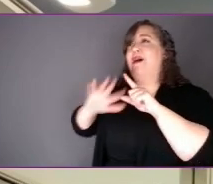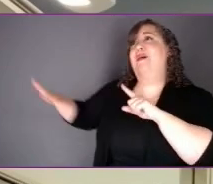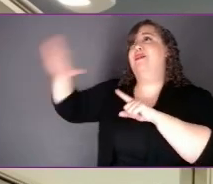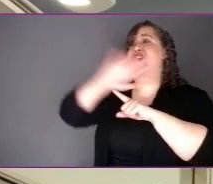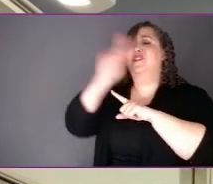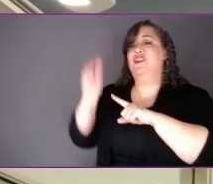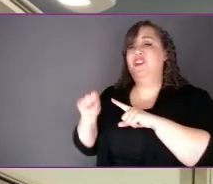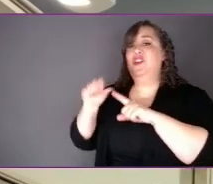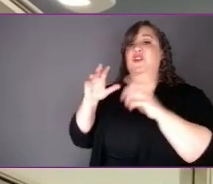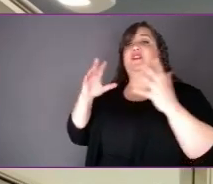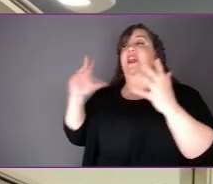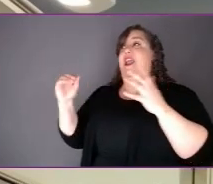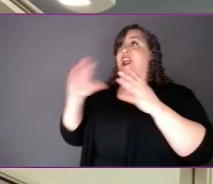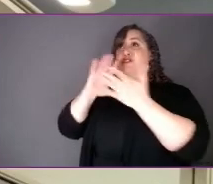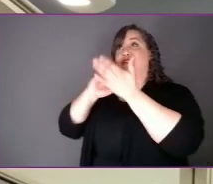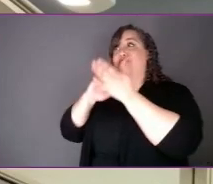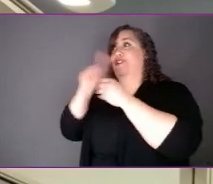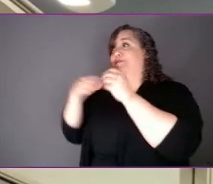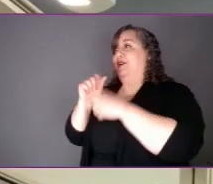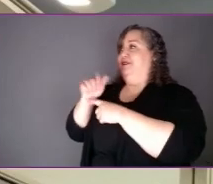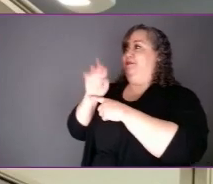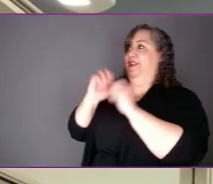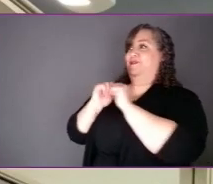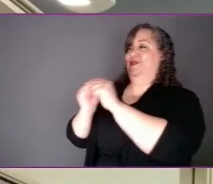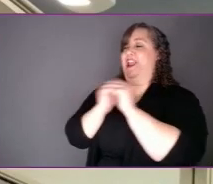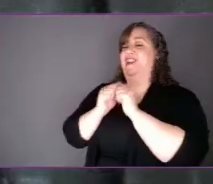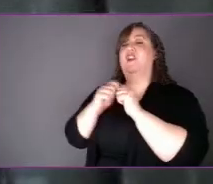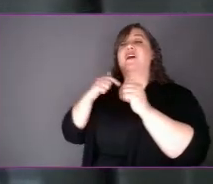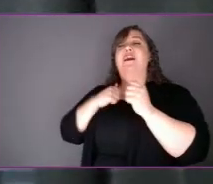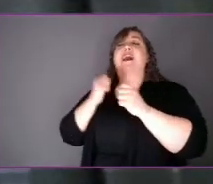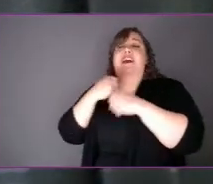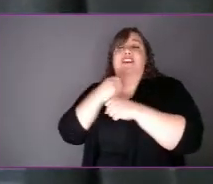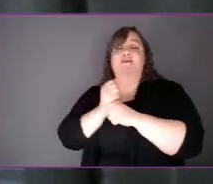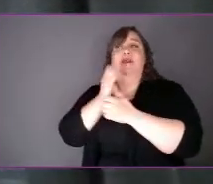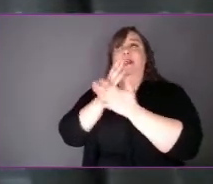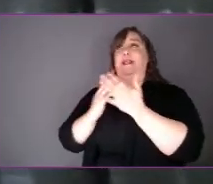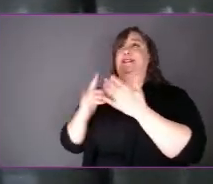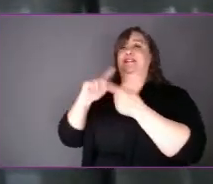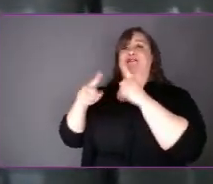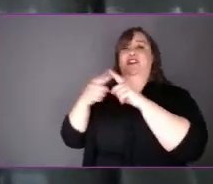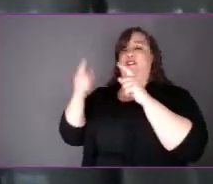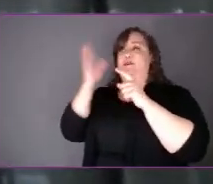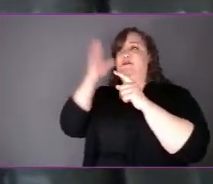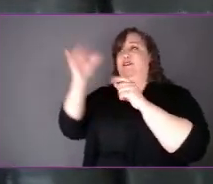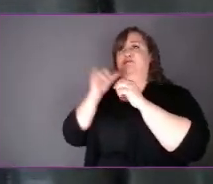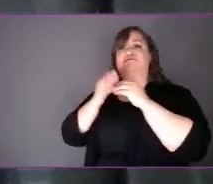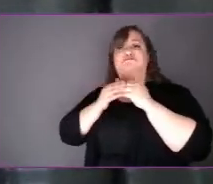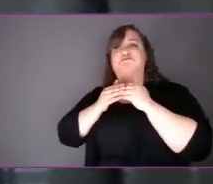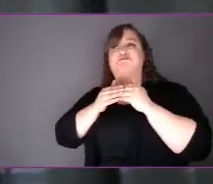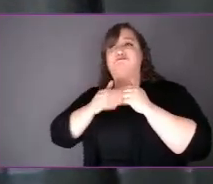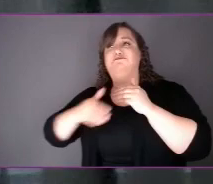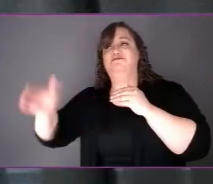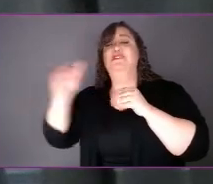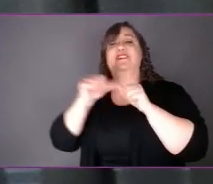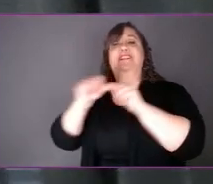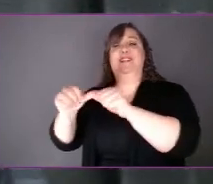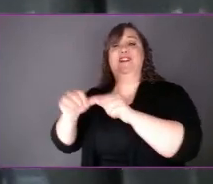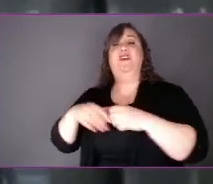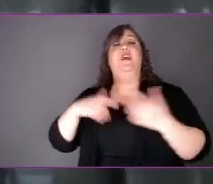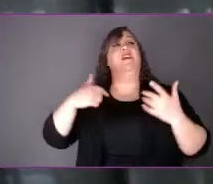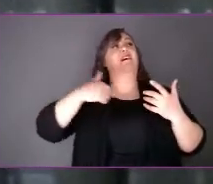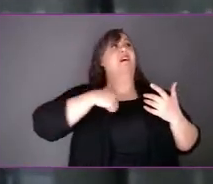together. I know I've made some lifelong friendships in this program. I loved interning at NASA because I was working on real engineering